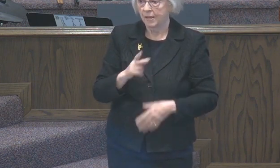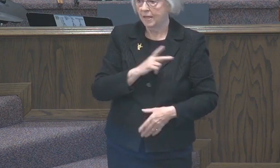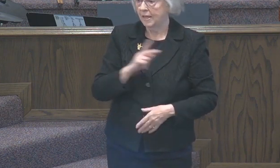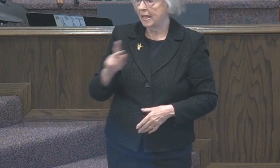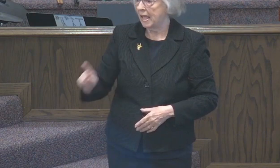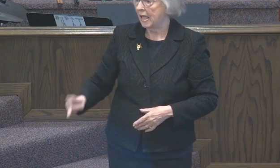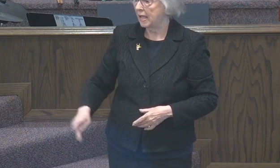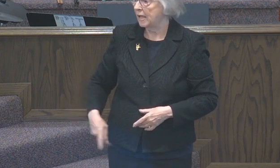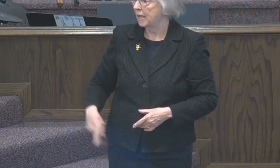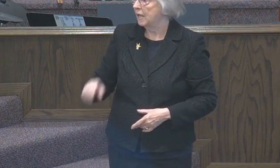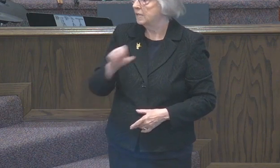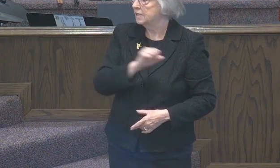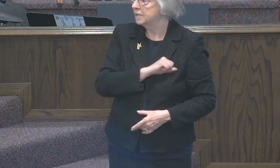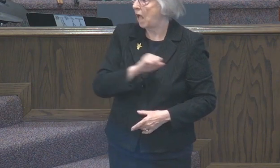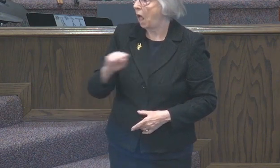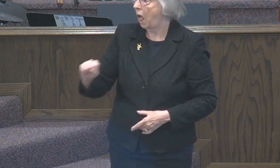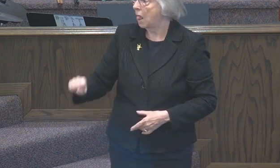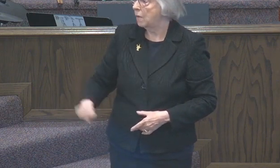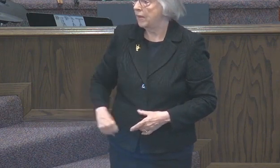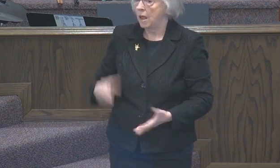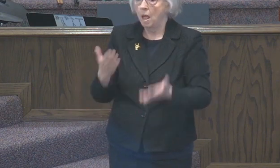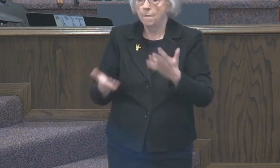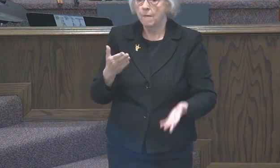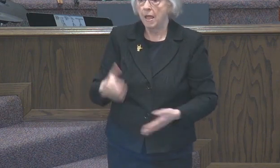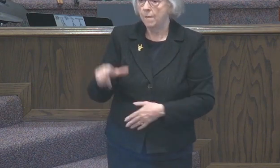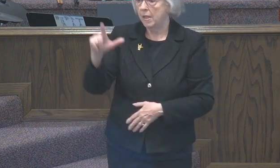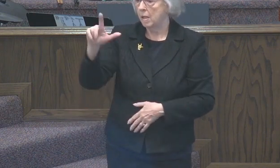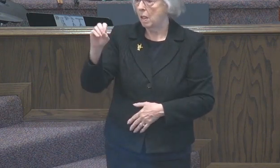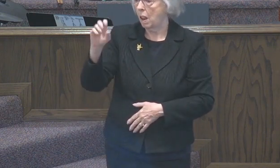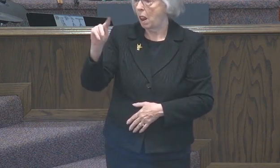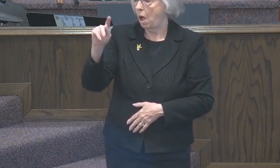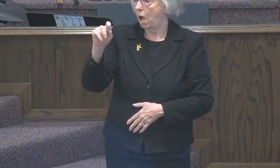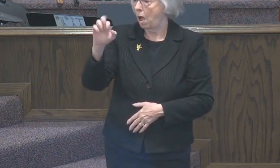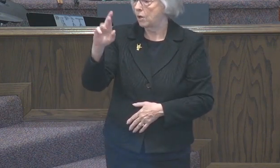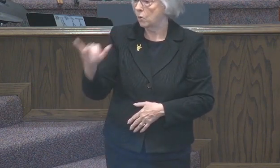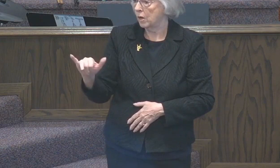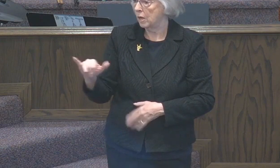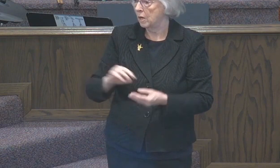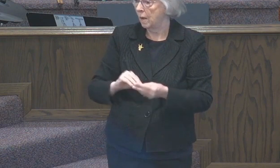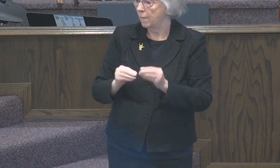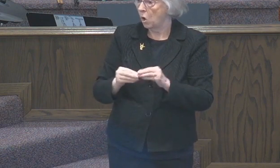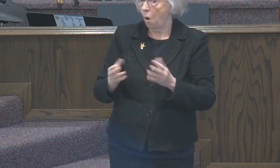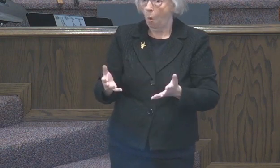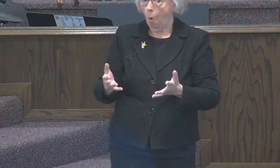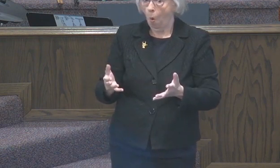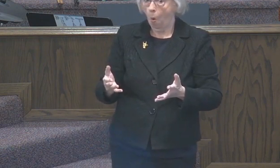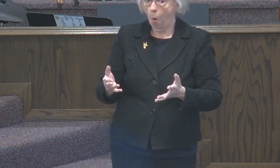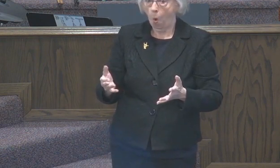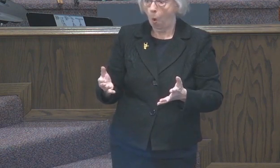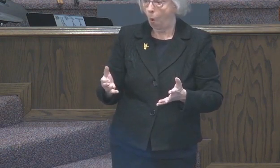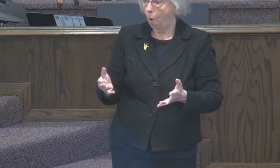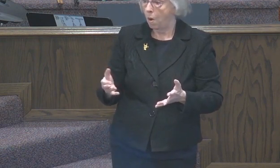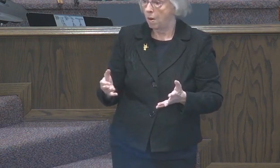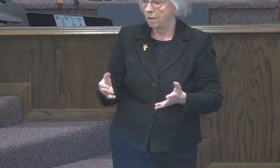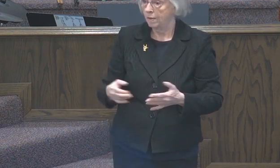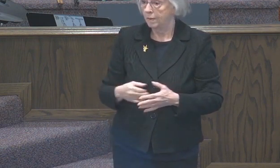I think the Powerball numbers, right? I want the right Powerball numbers. That's what I want. Why do I want the right